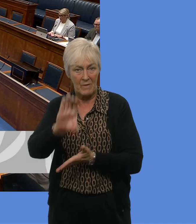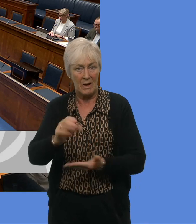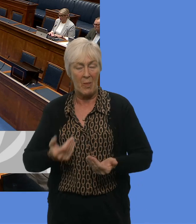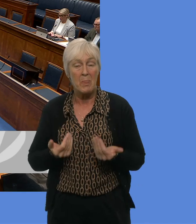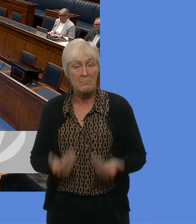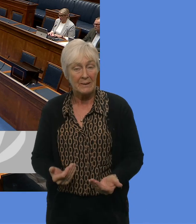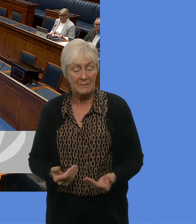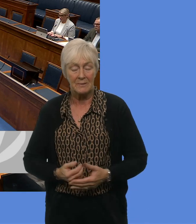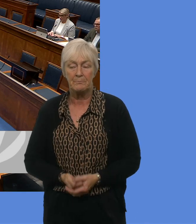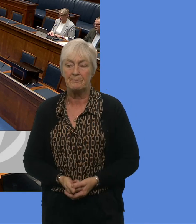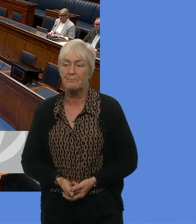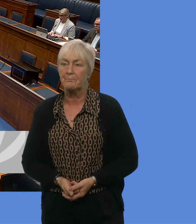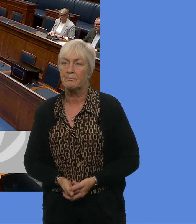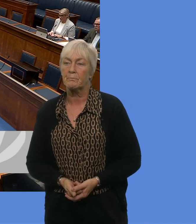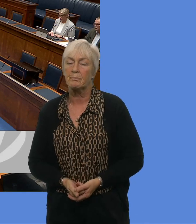Harvey.